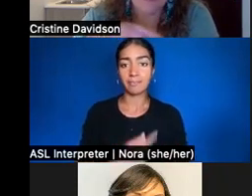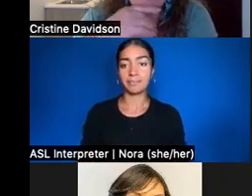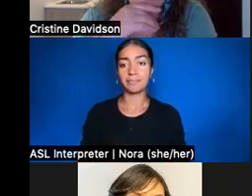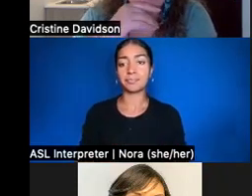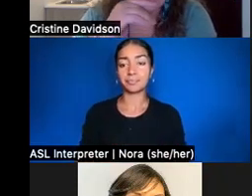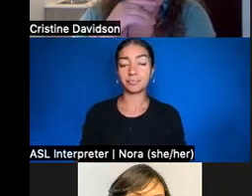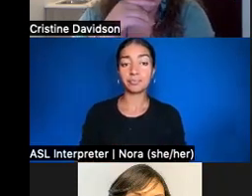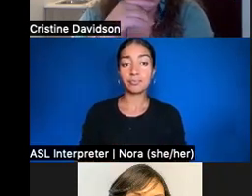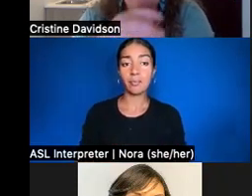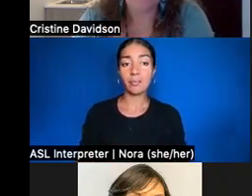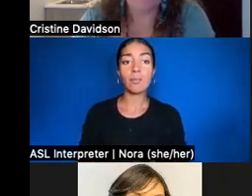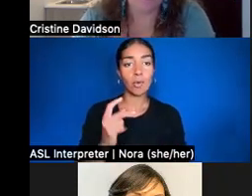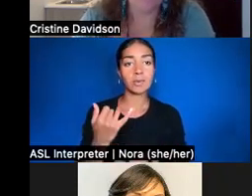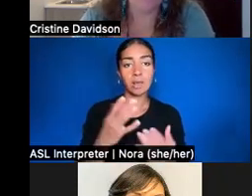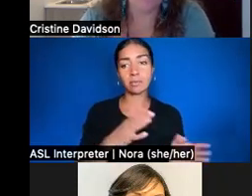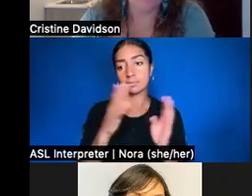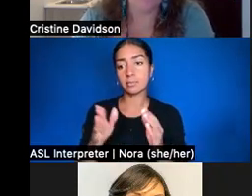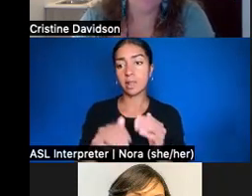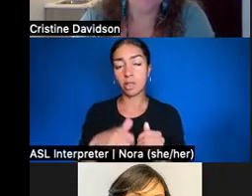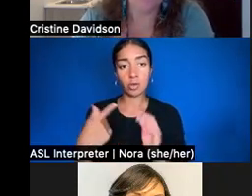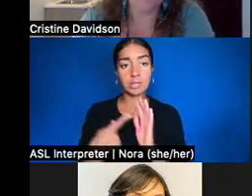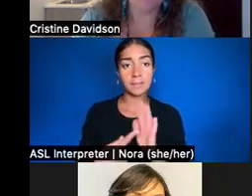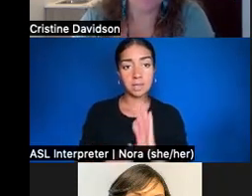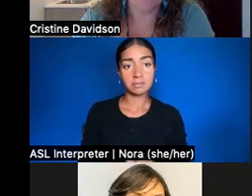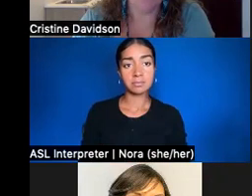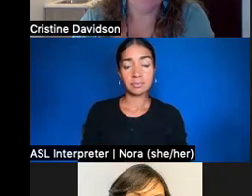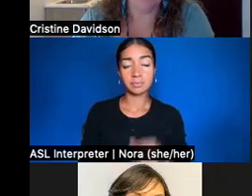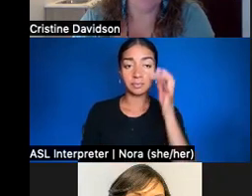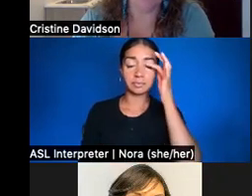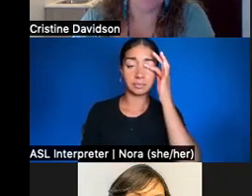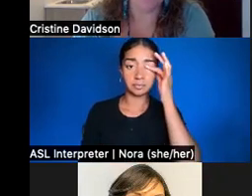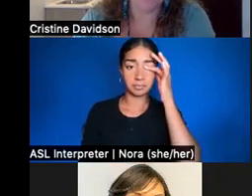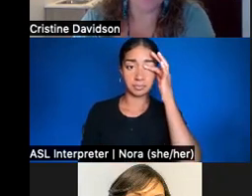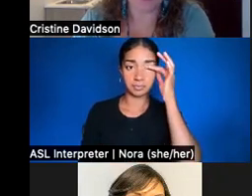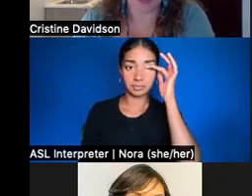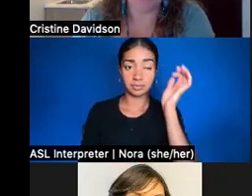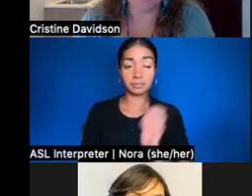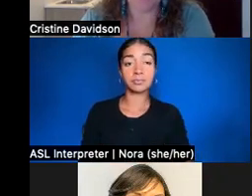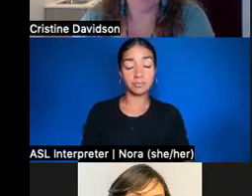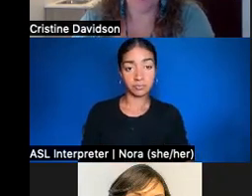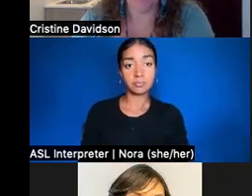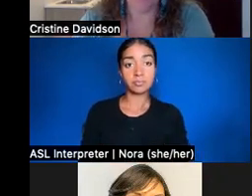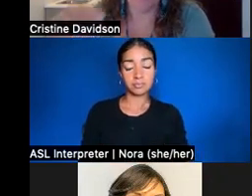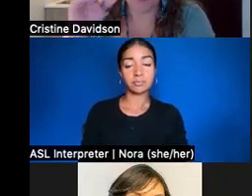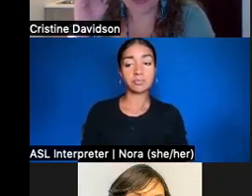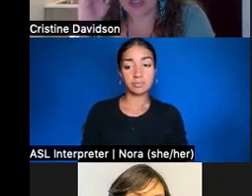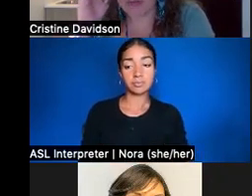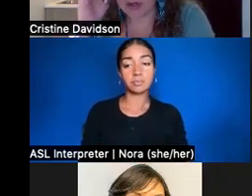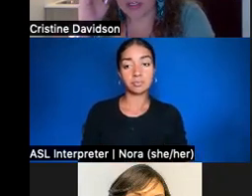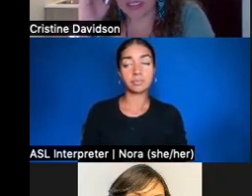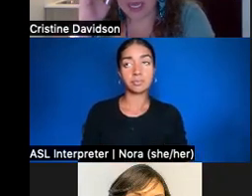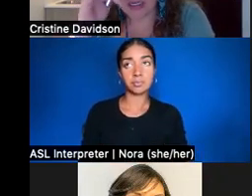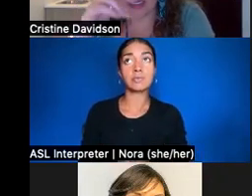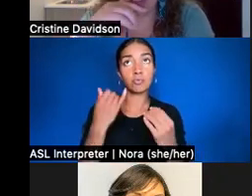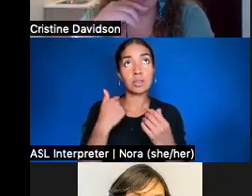Okay, what about this? So if we're thinking about, trying to understand the core skill